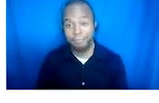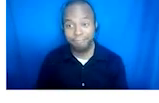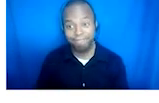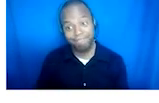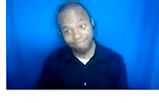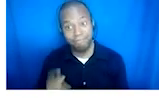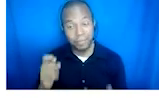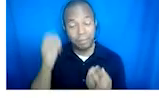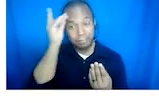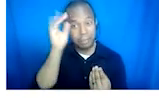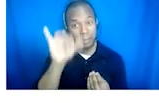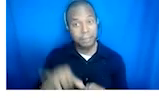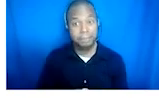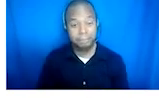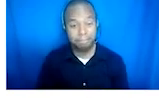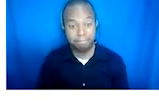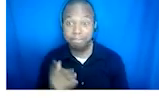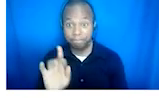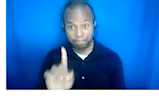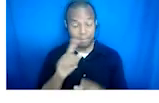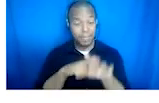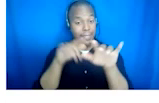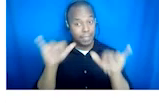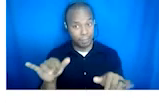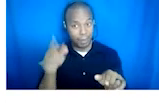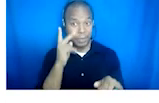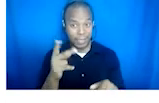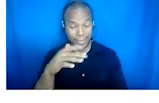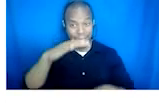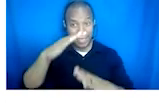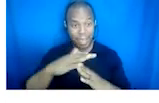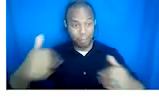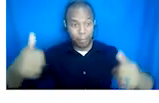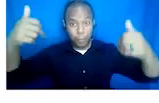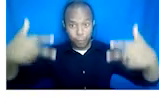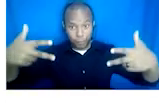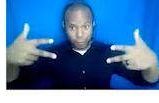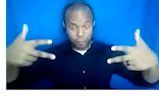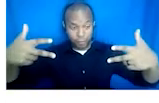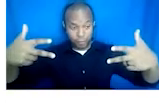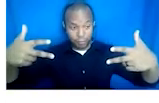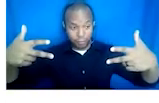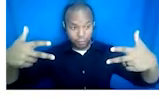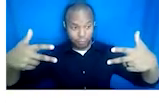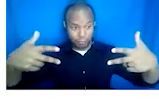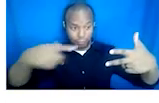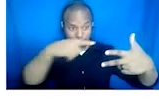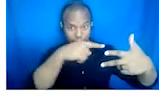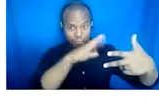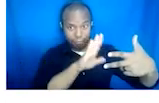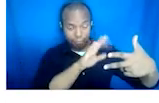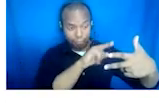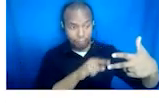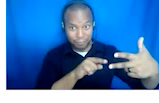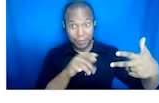think about. At the same time, though, when you look at those top 3 over on our side, they're finding them